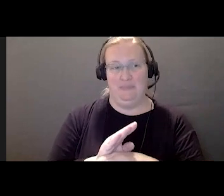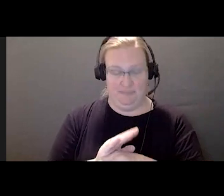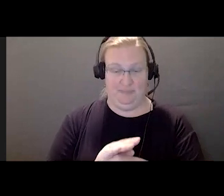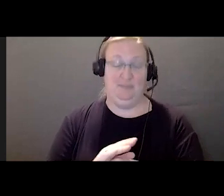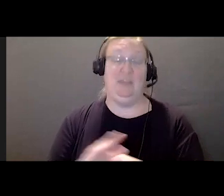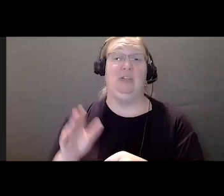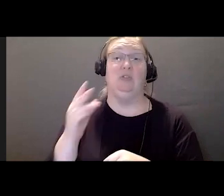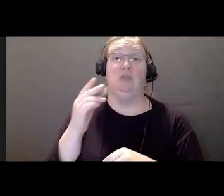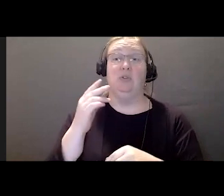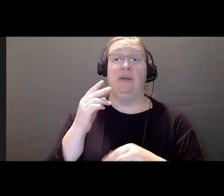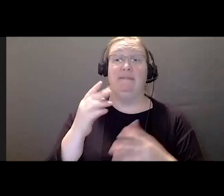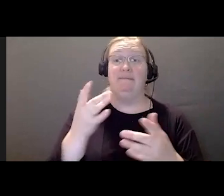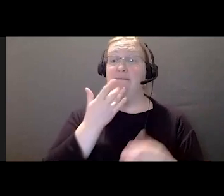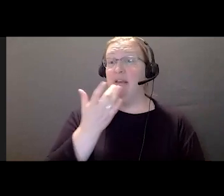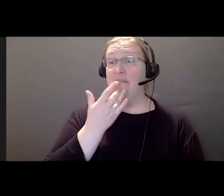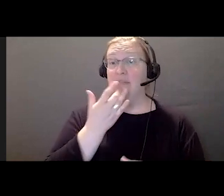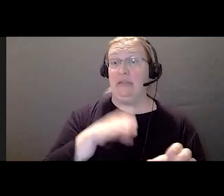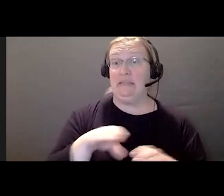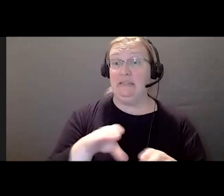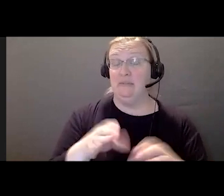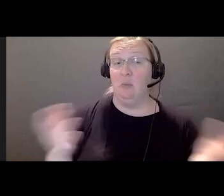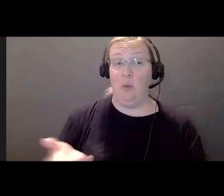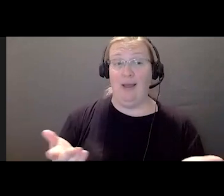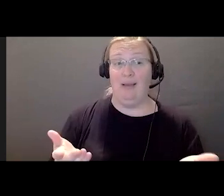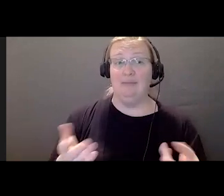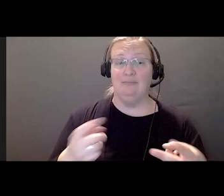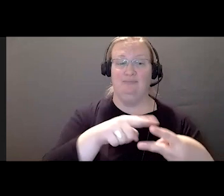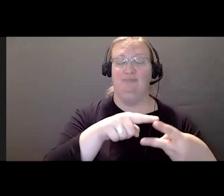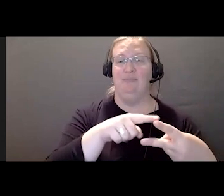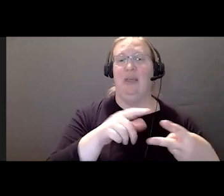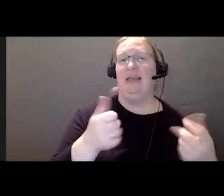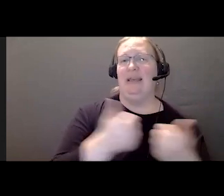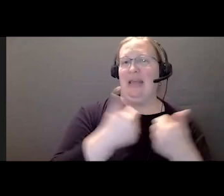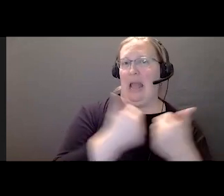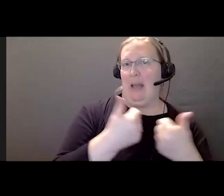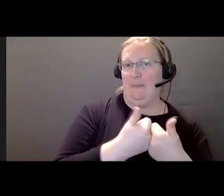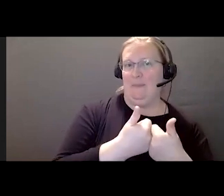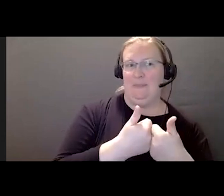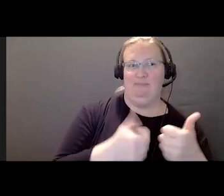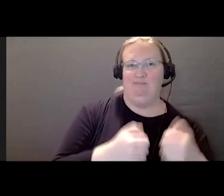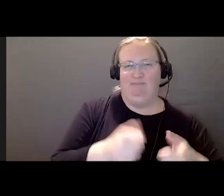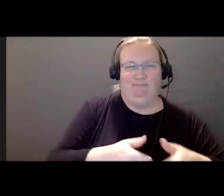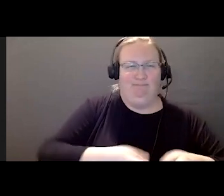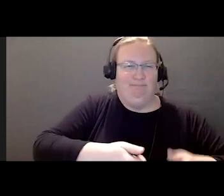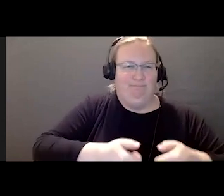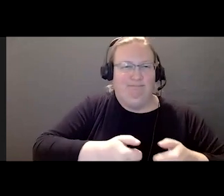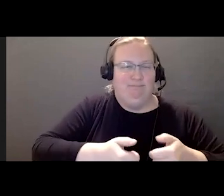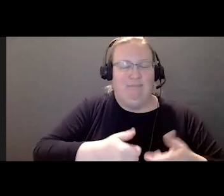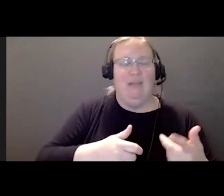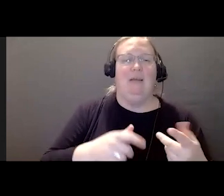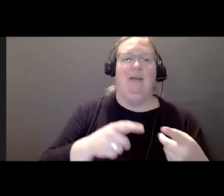Two of my favorites are gaming and baking. I enjoy gaming because it's an escape from